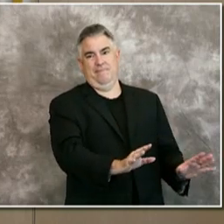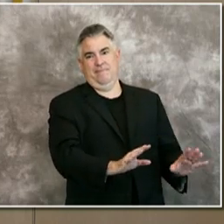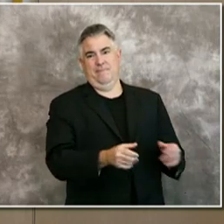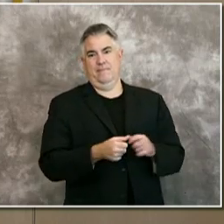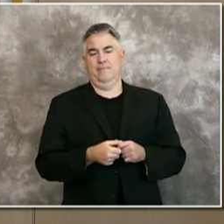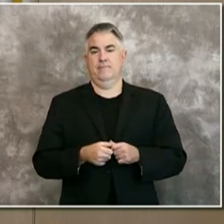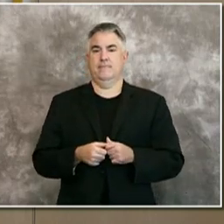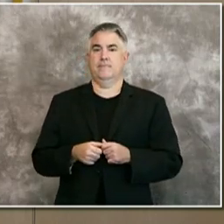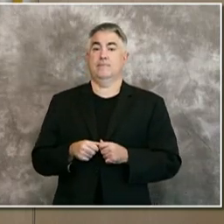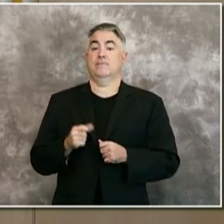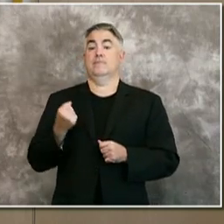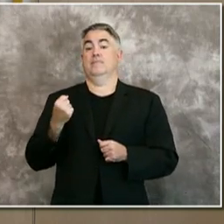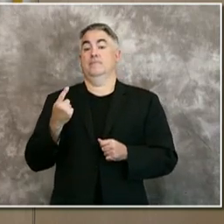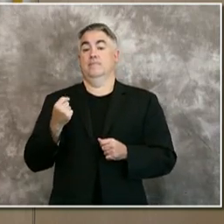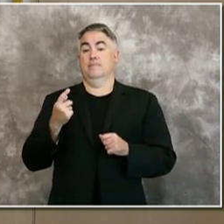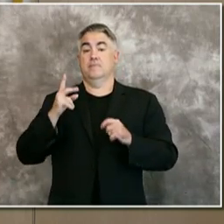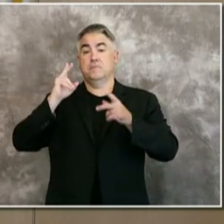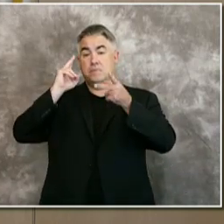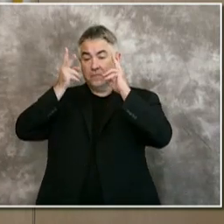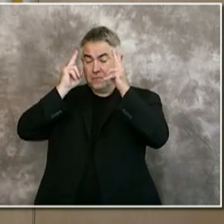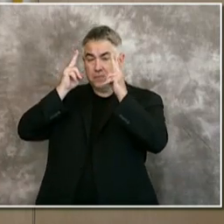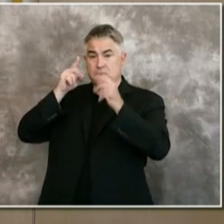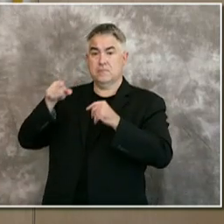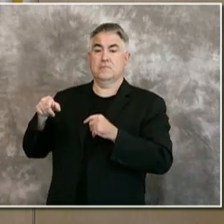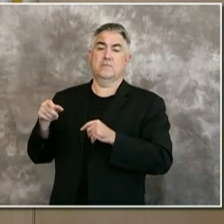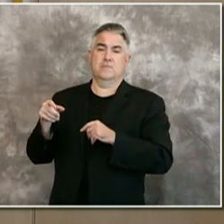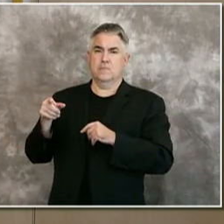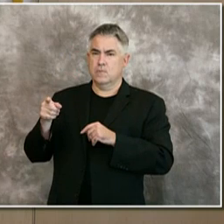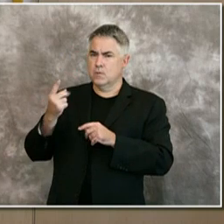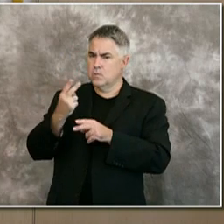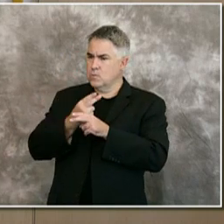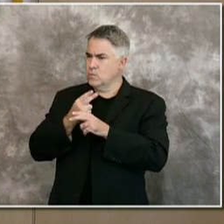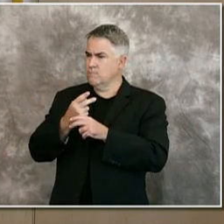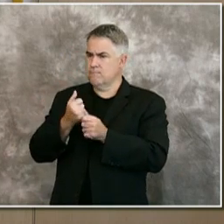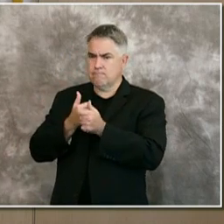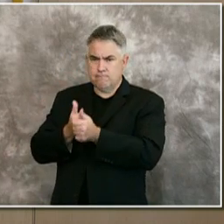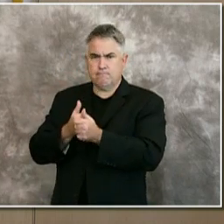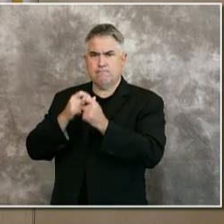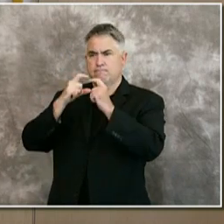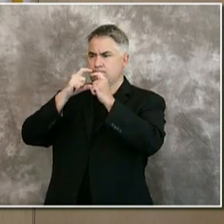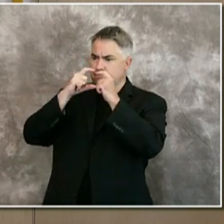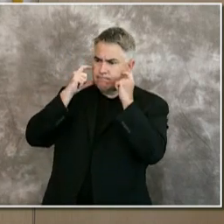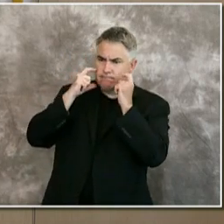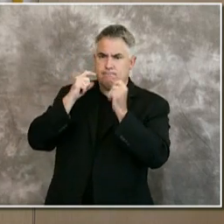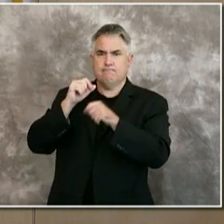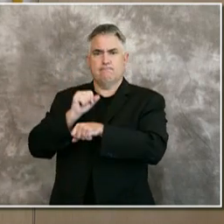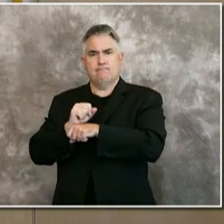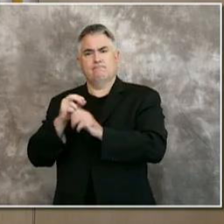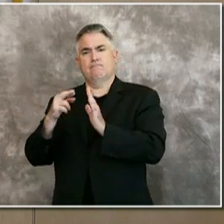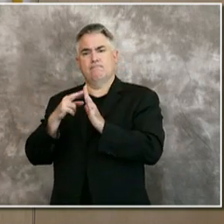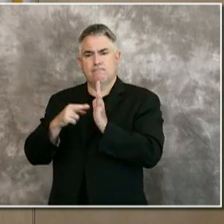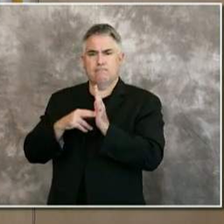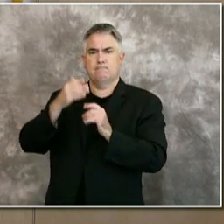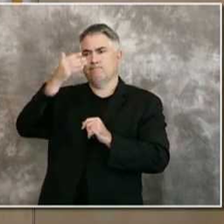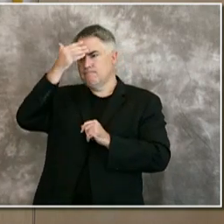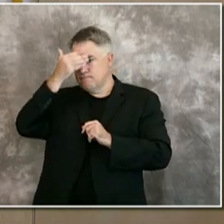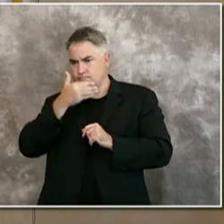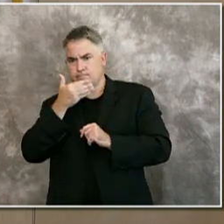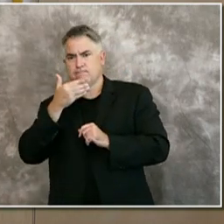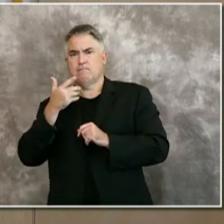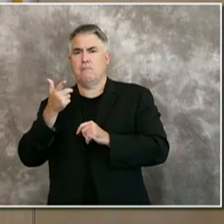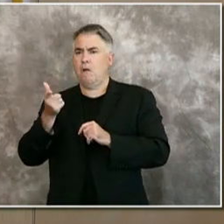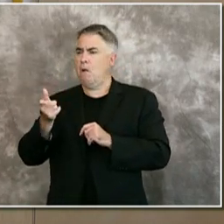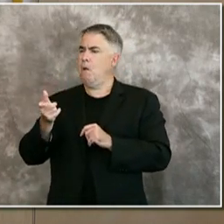that salons utilize face coverings. They have shields and barriers.